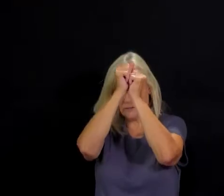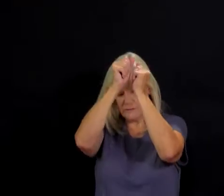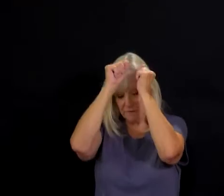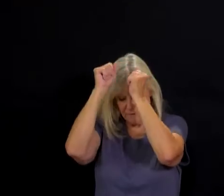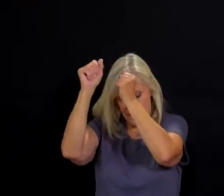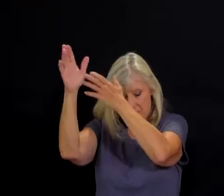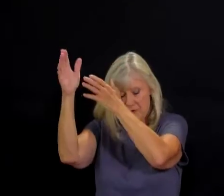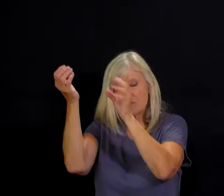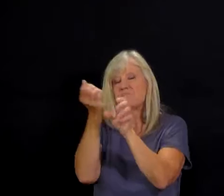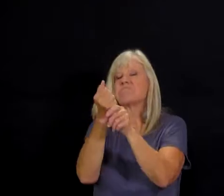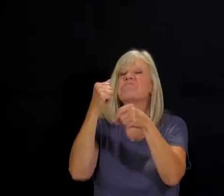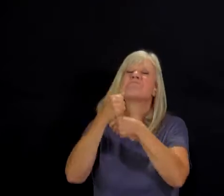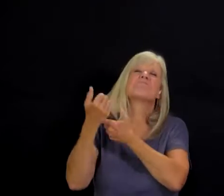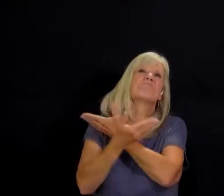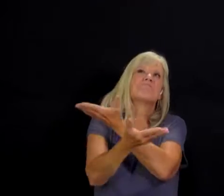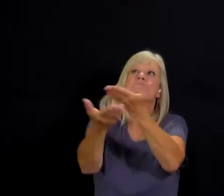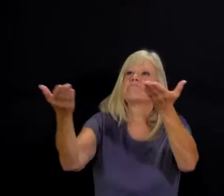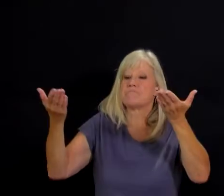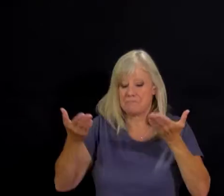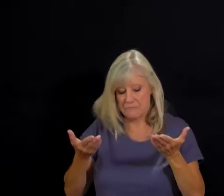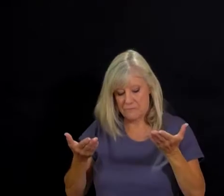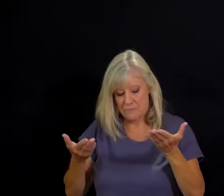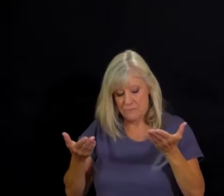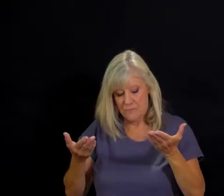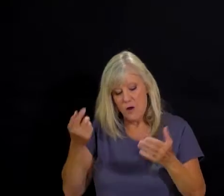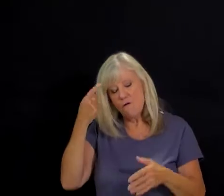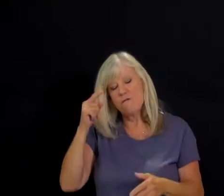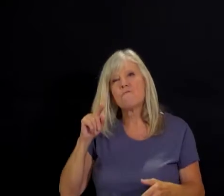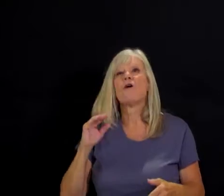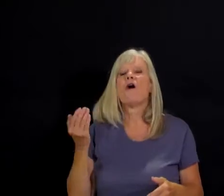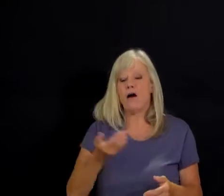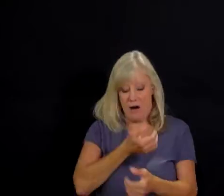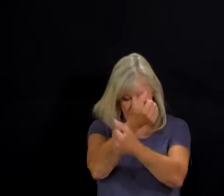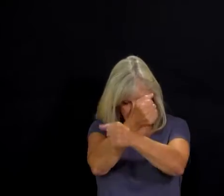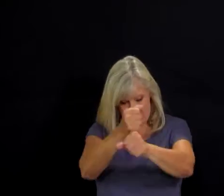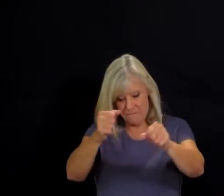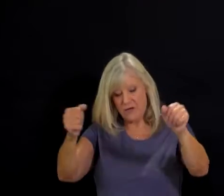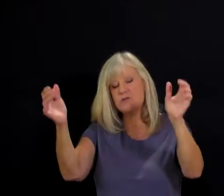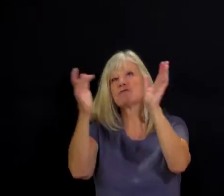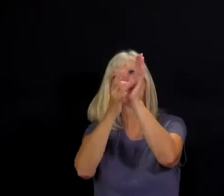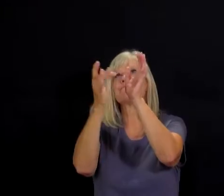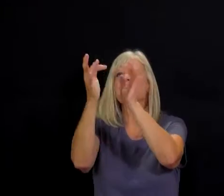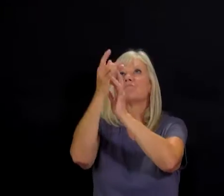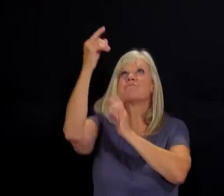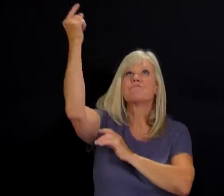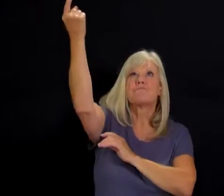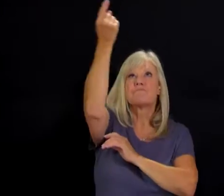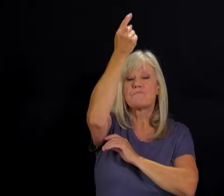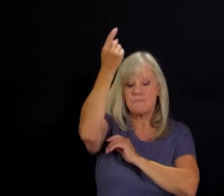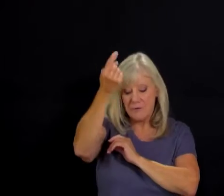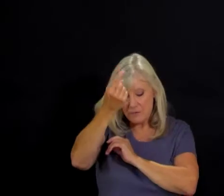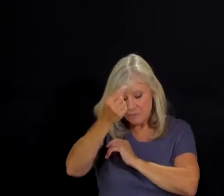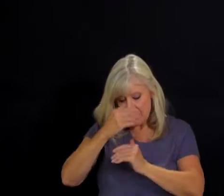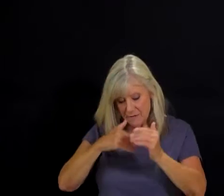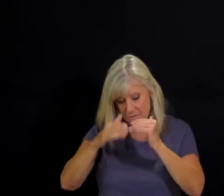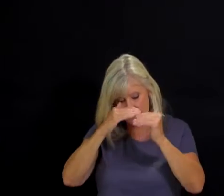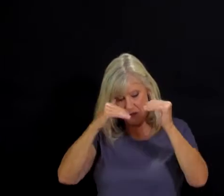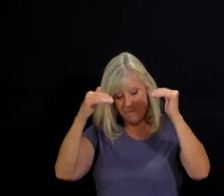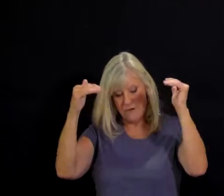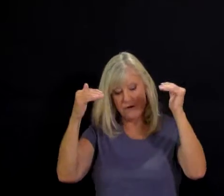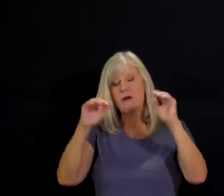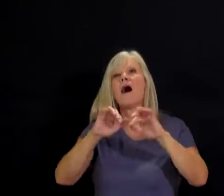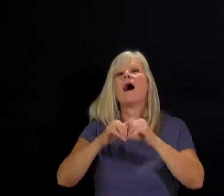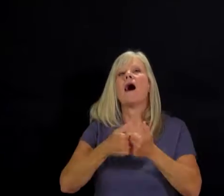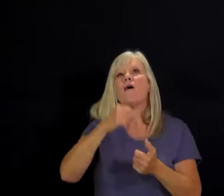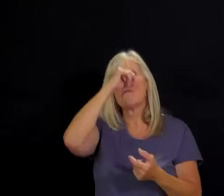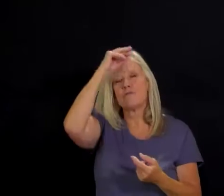Father. Through him all things were made. For us men and for our salvation, he came down from heaven, and